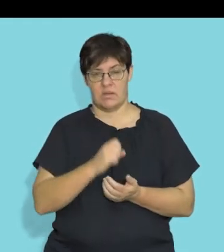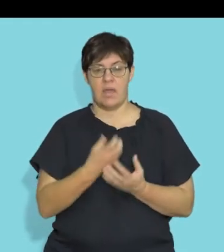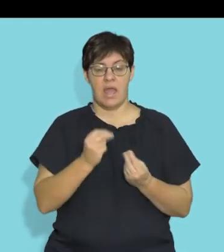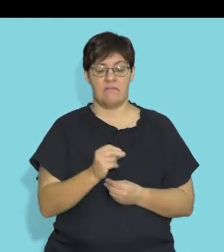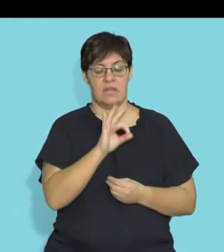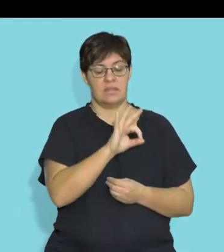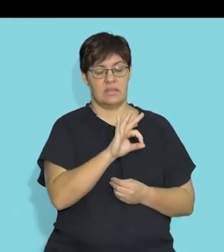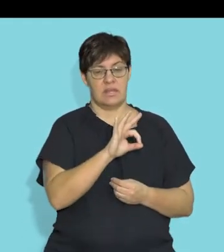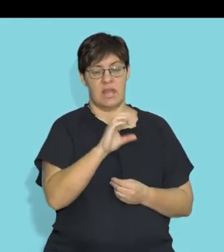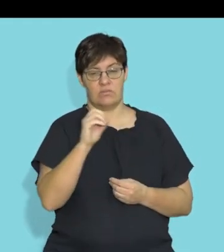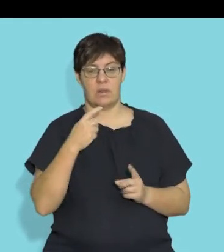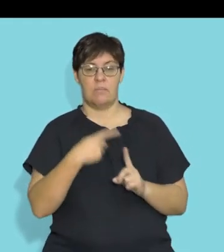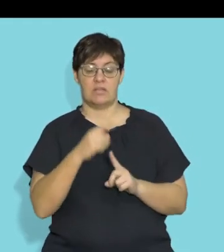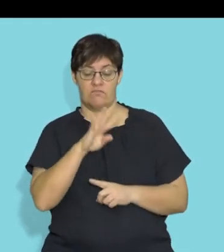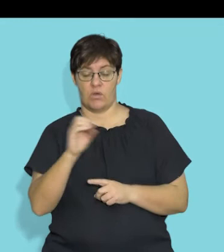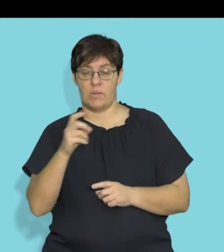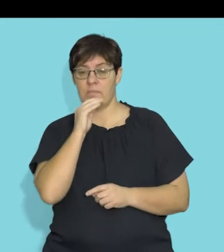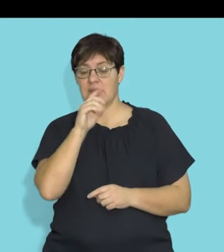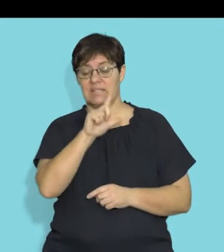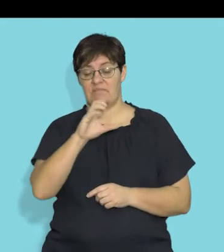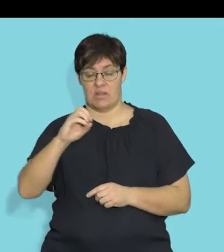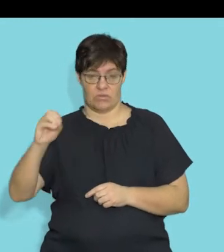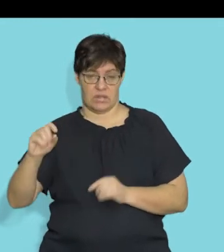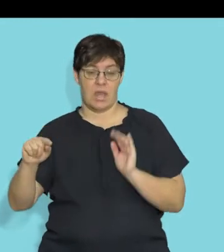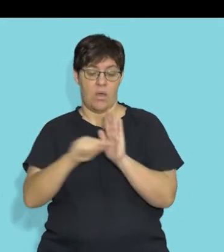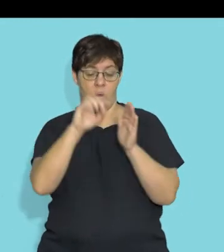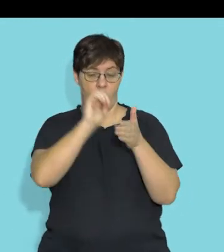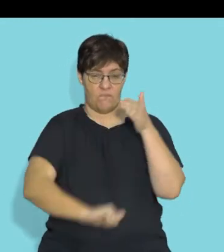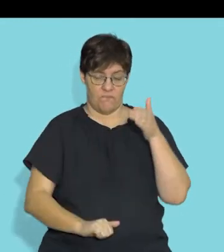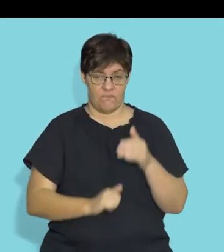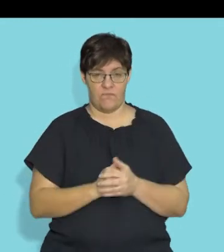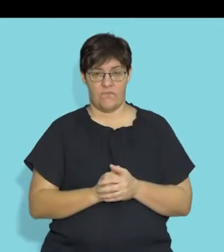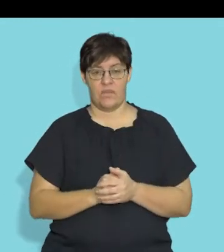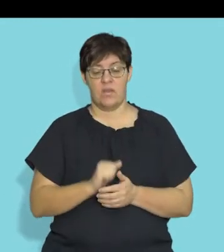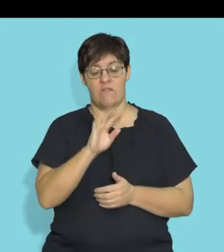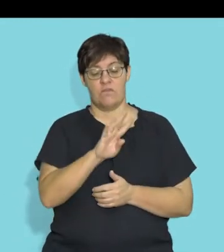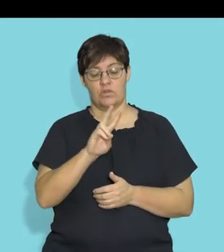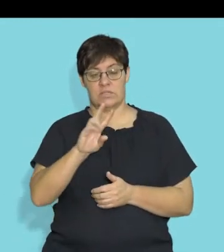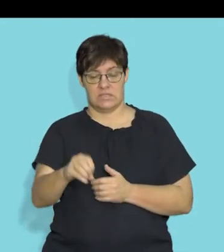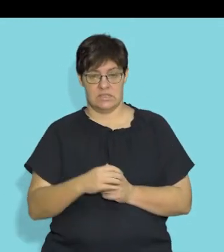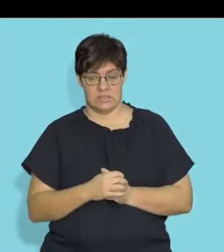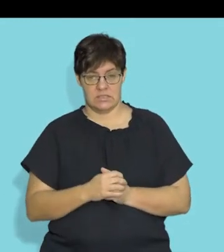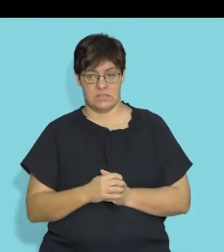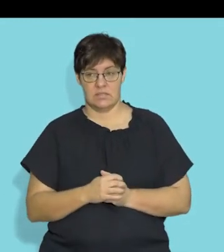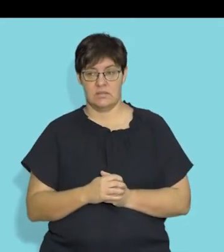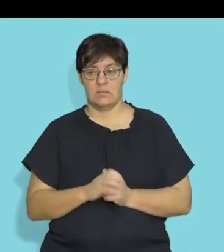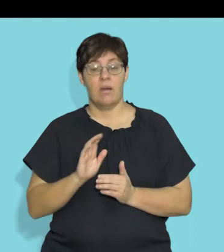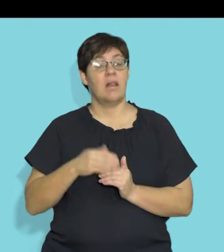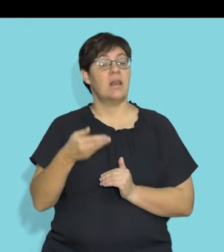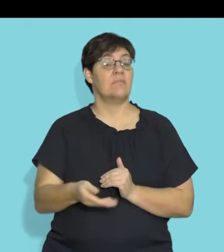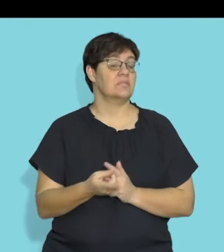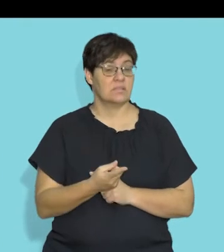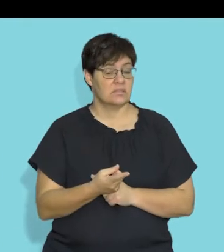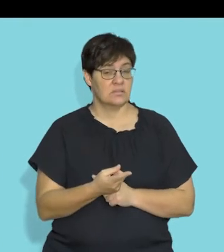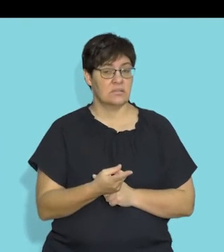fine, we had 300 plus 400 is 700 minus the 420, clearly you